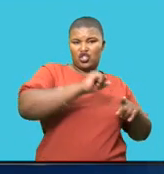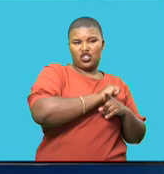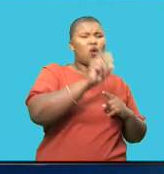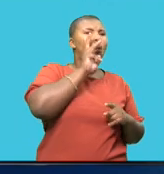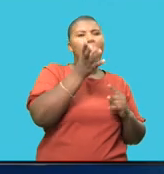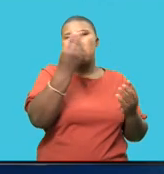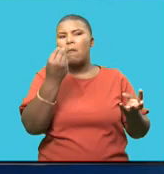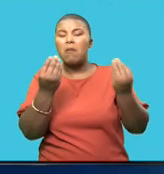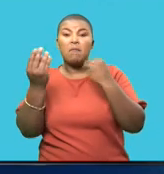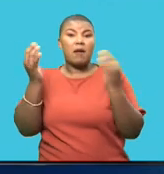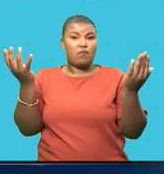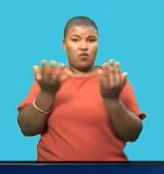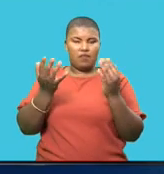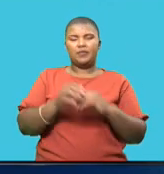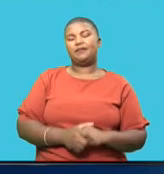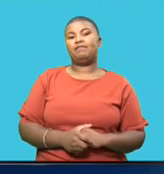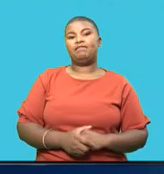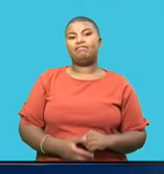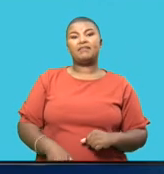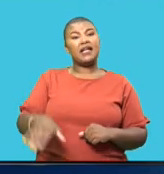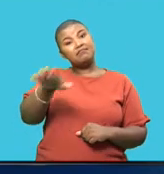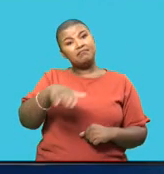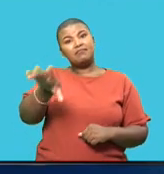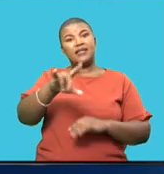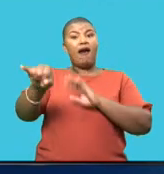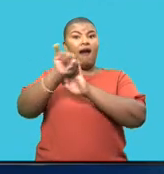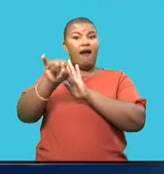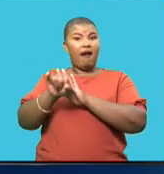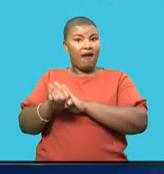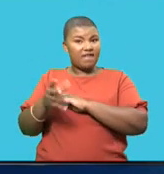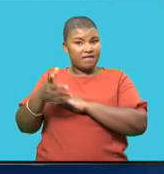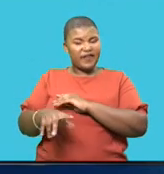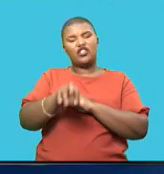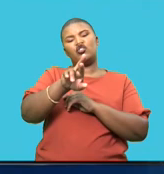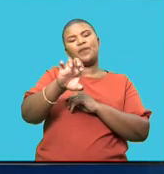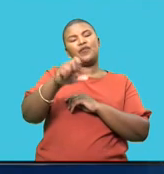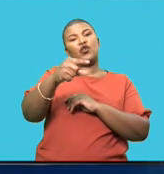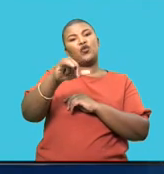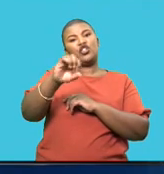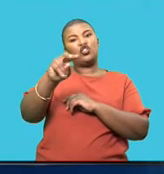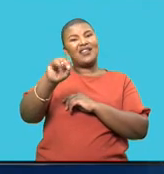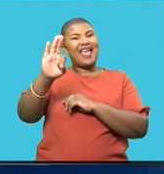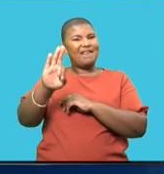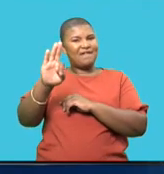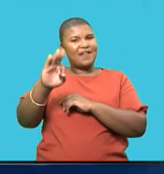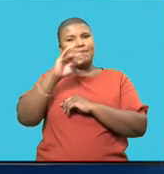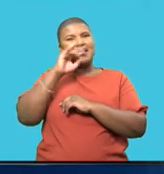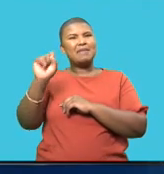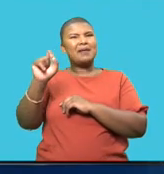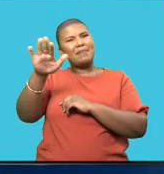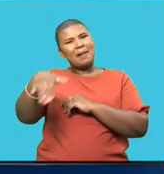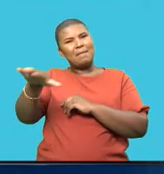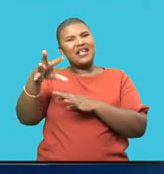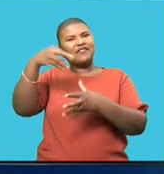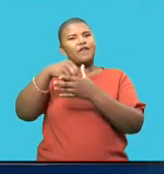nka kae. In that case, the areas that we identify like Region F, which is part of the areas that we have